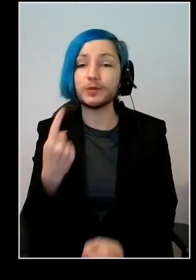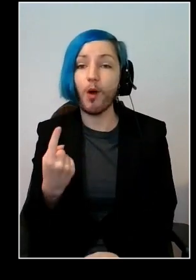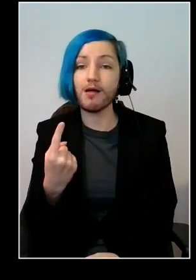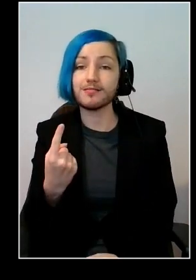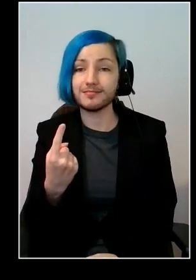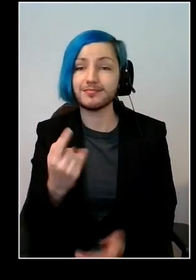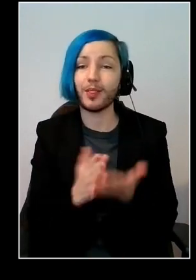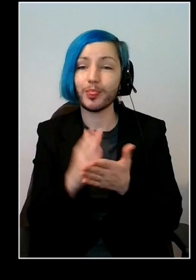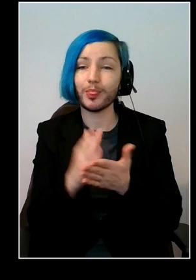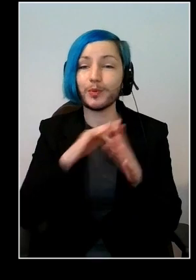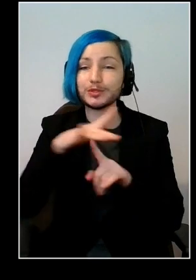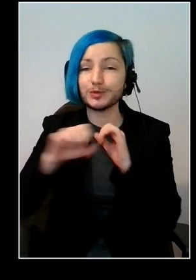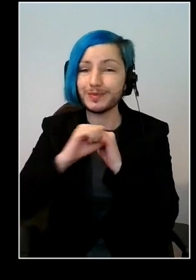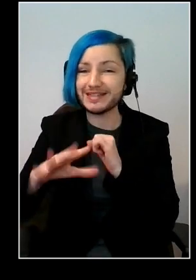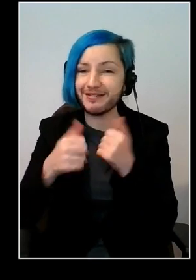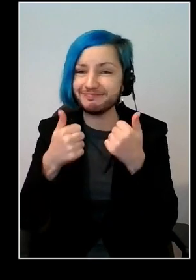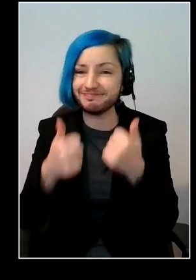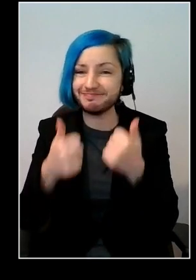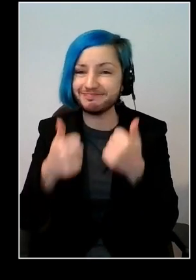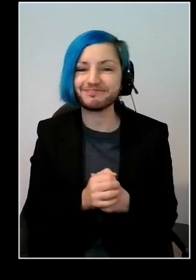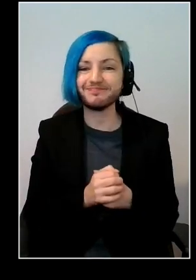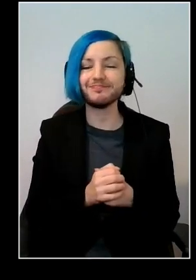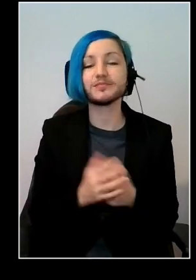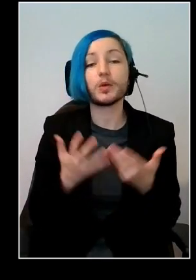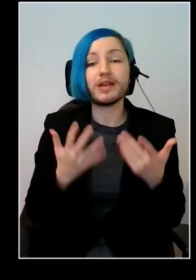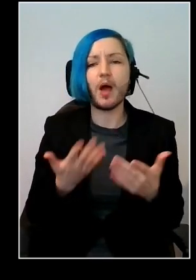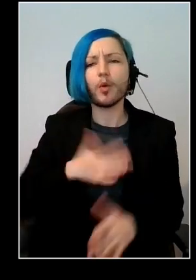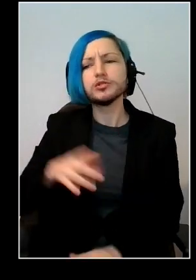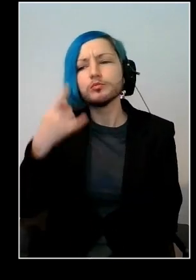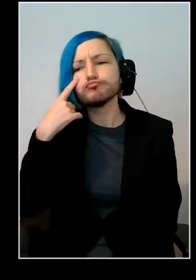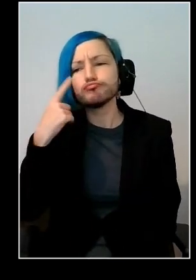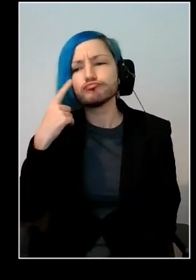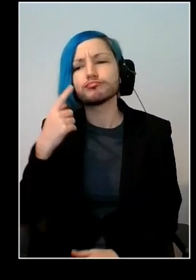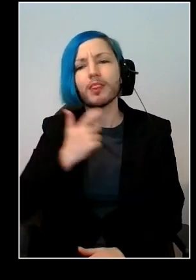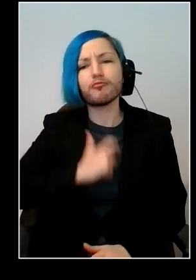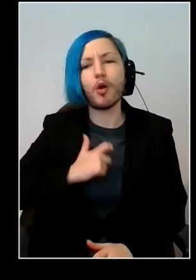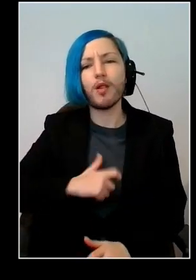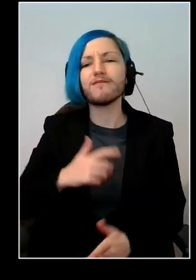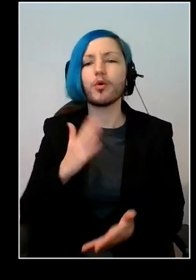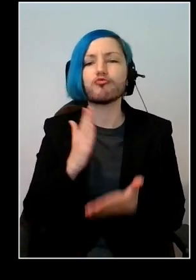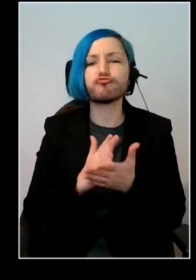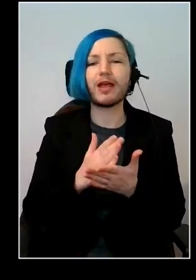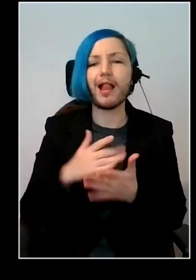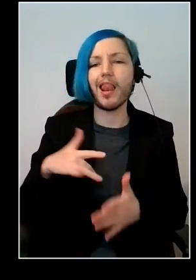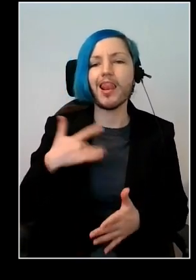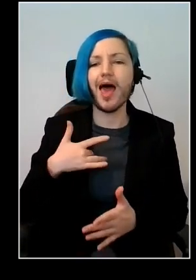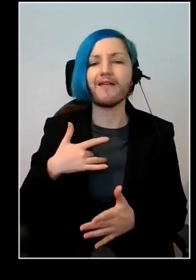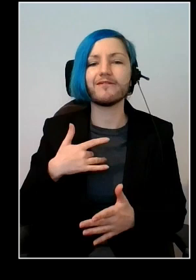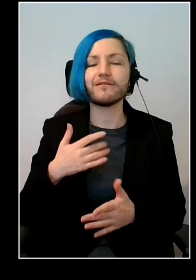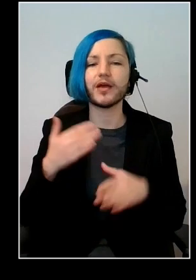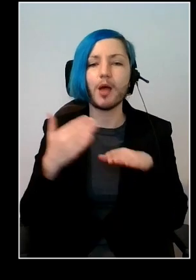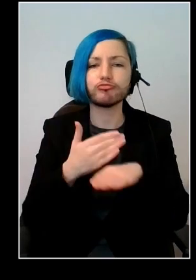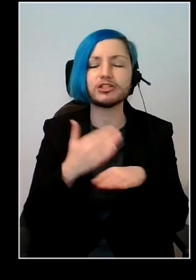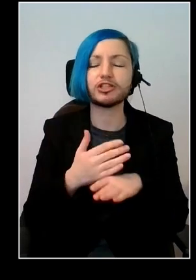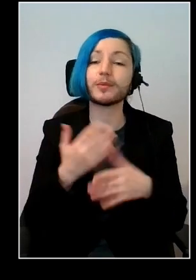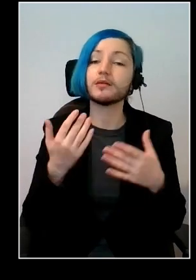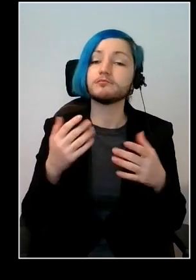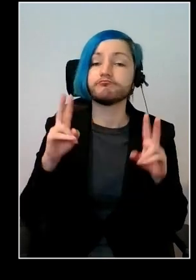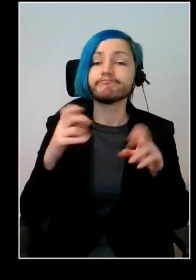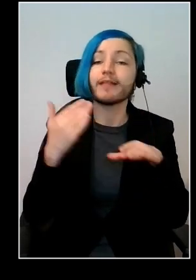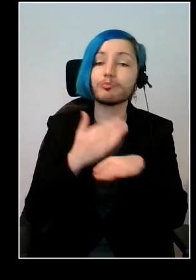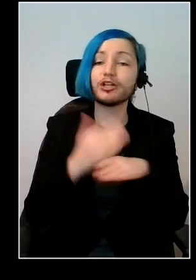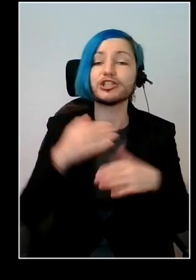take a moment to step into the roles of real-life apprentices. Presented by EY, Apprentices in Action looks to showcase stories